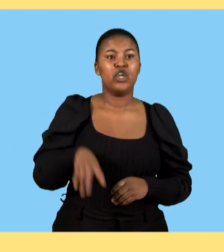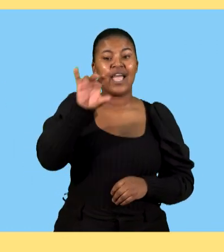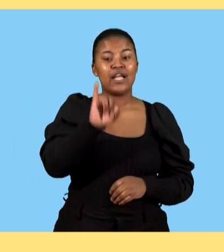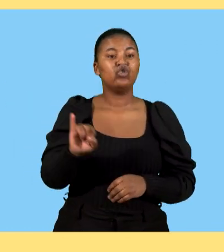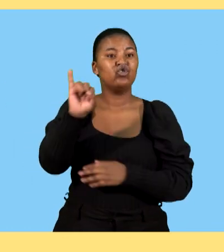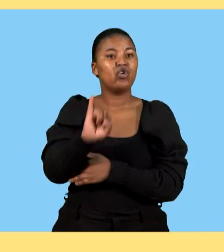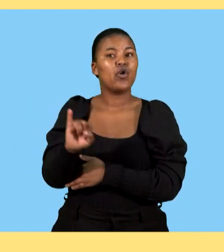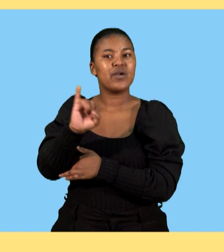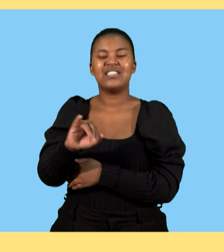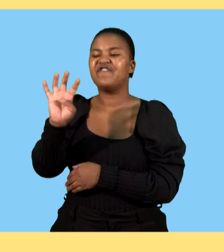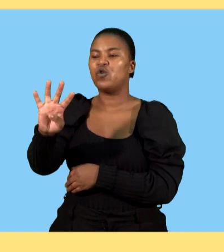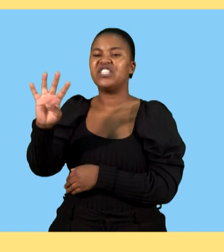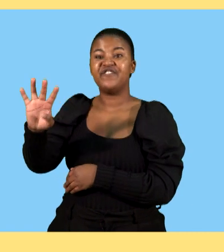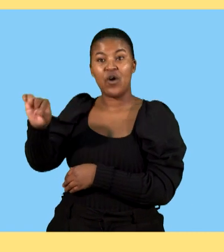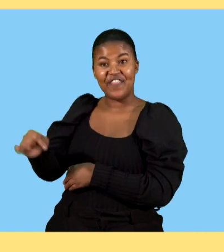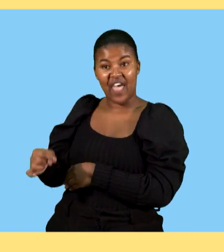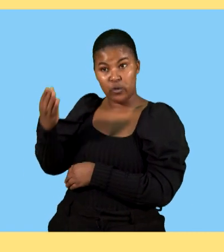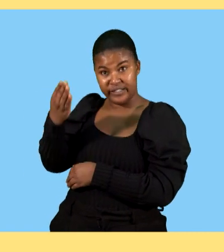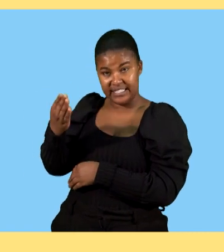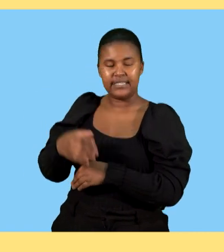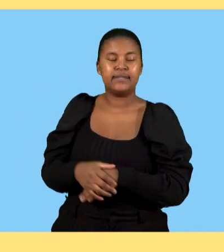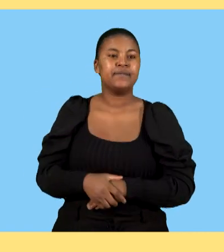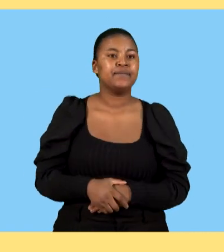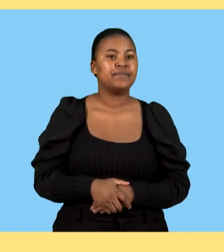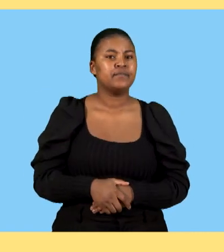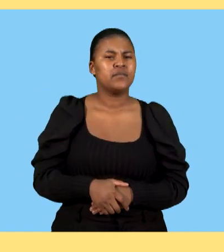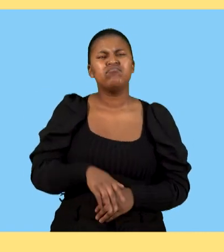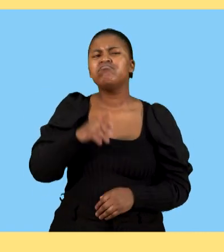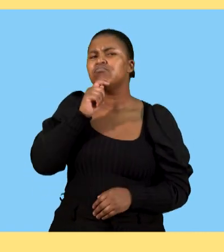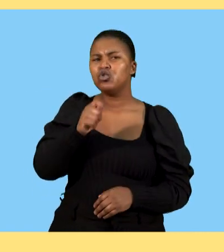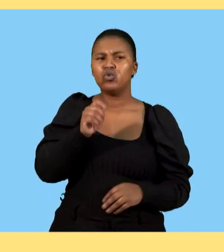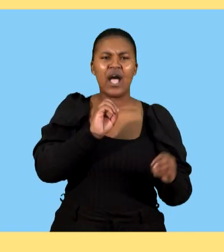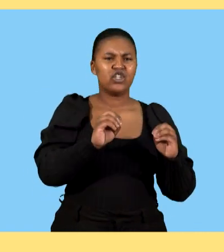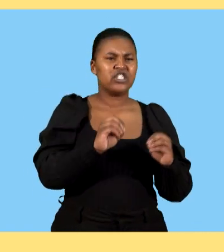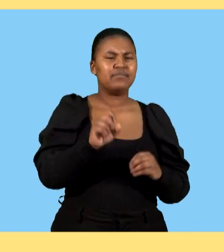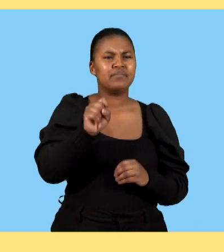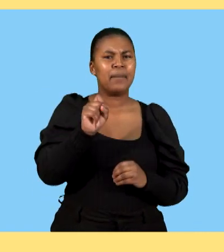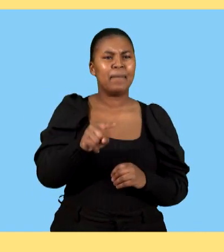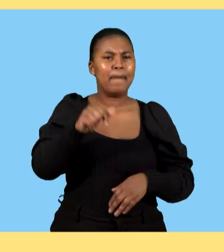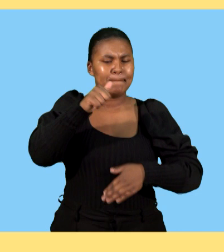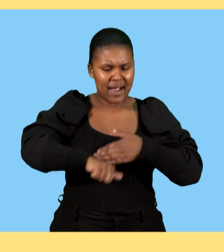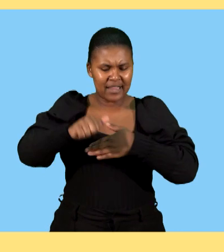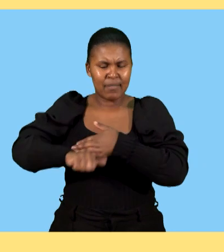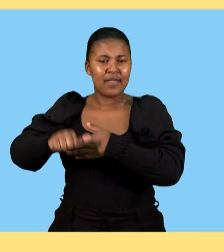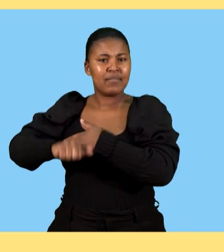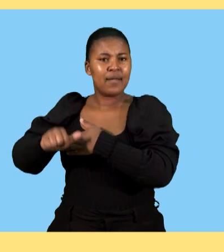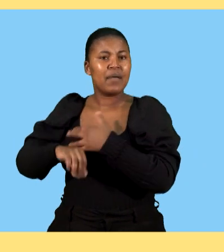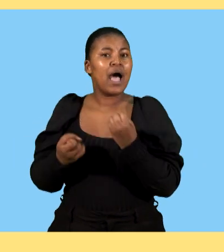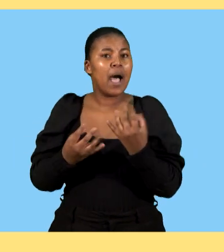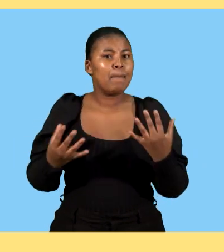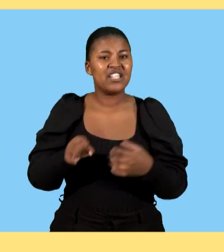which is 44,000. The adjustment then reads, monthly insurance premium